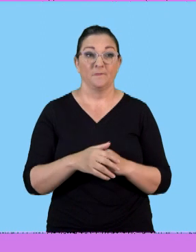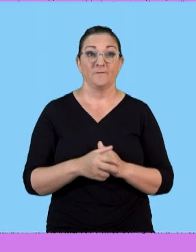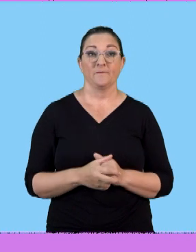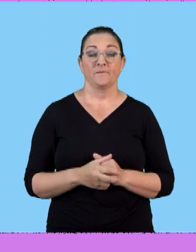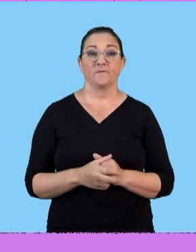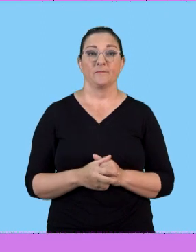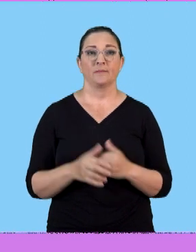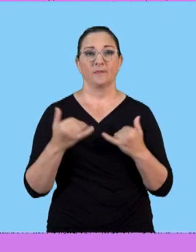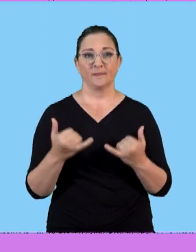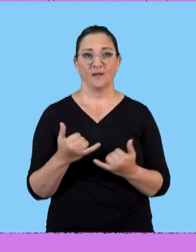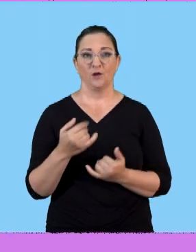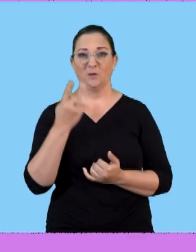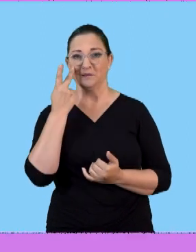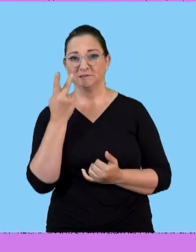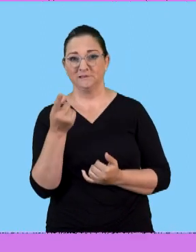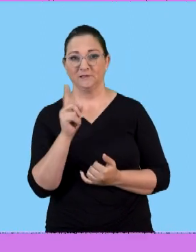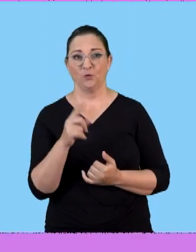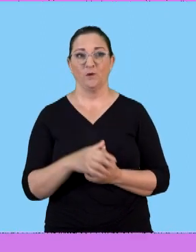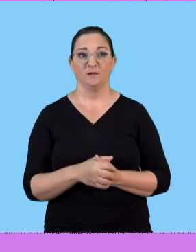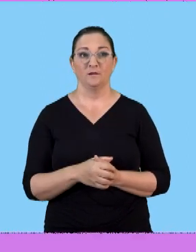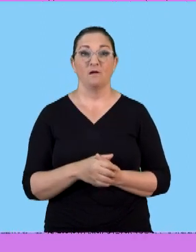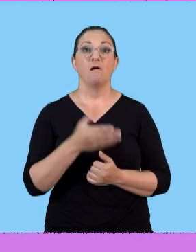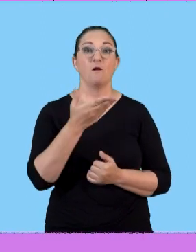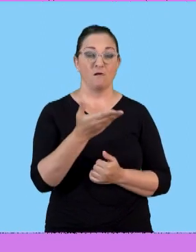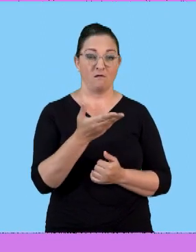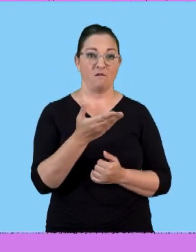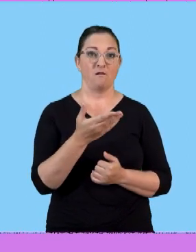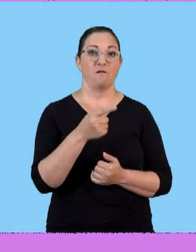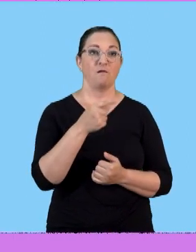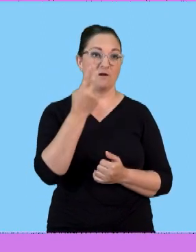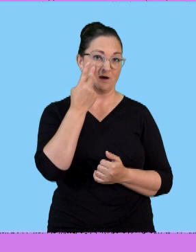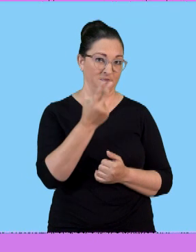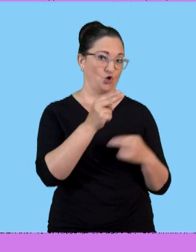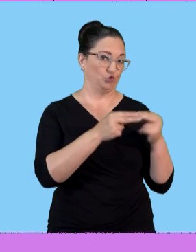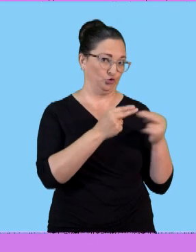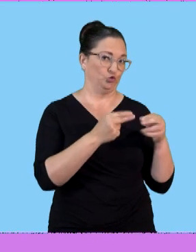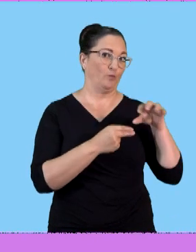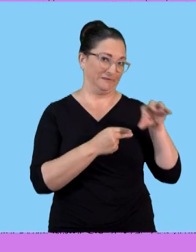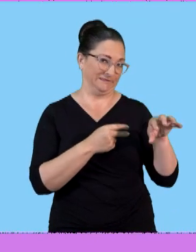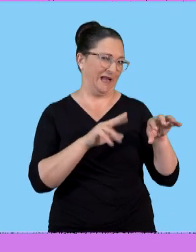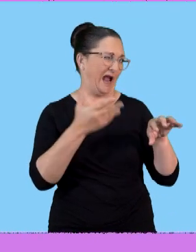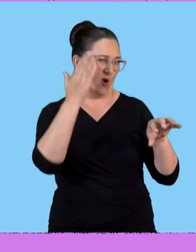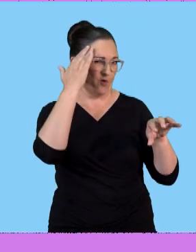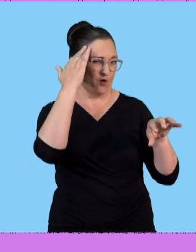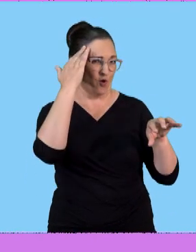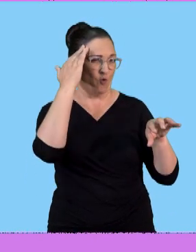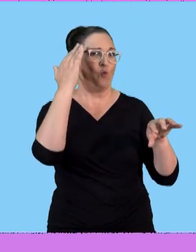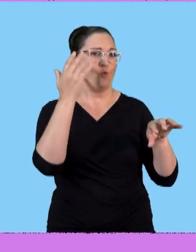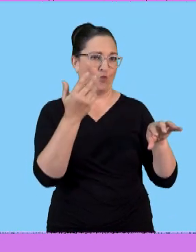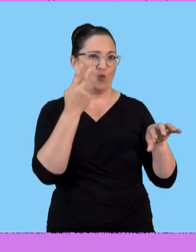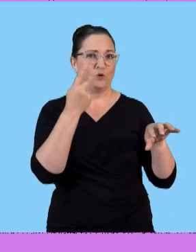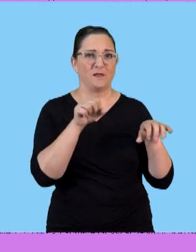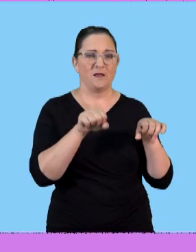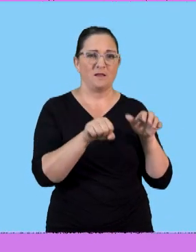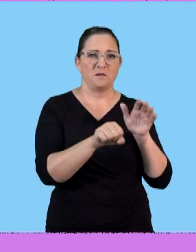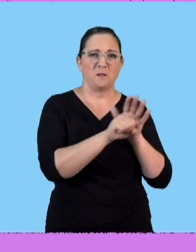right, here I can see is already a shopping center. And how do I know? There we can see, right? It's like a